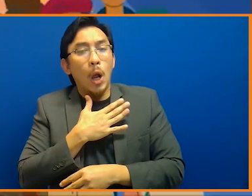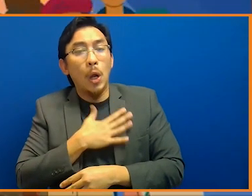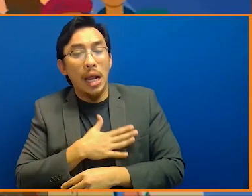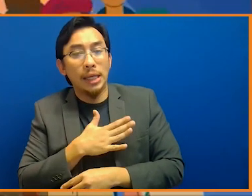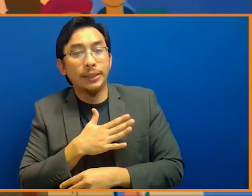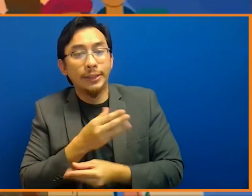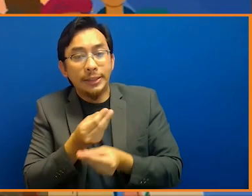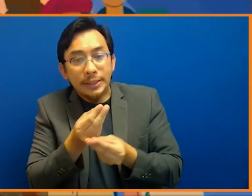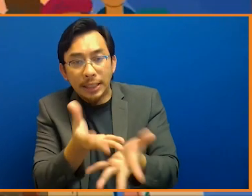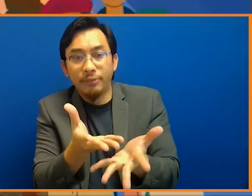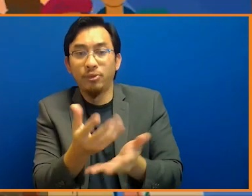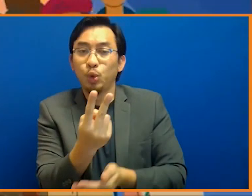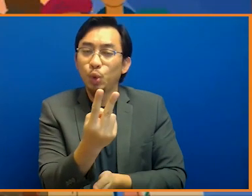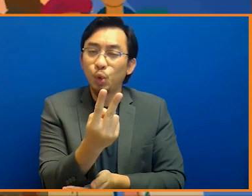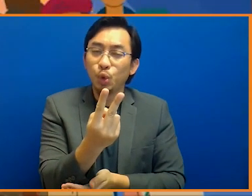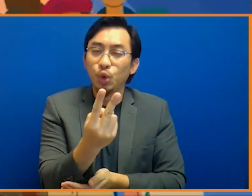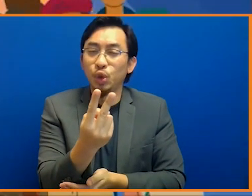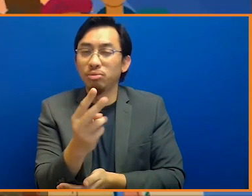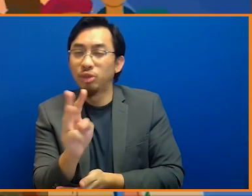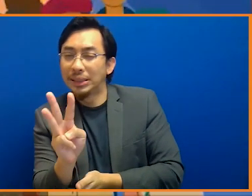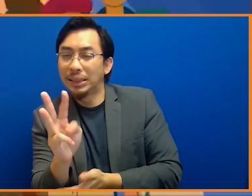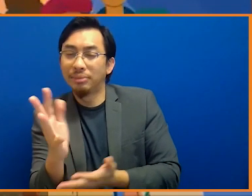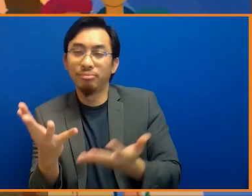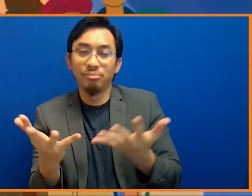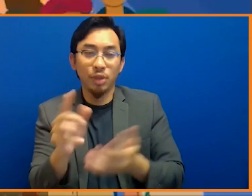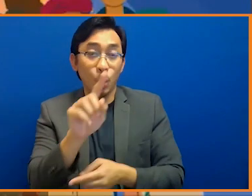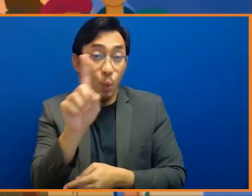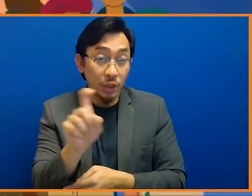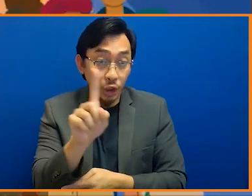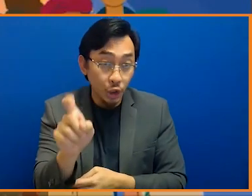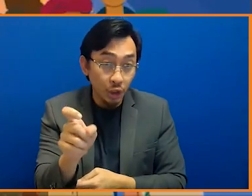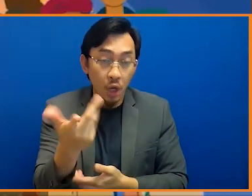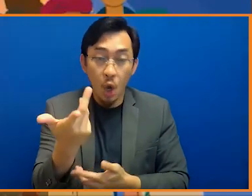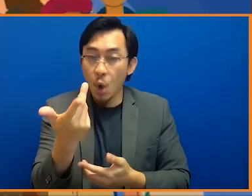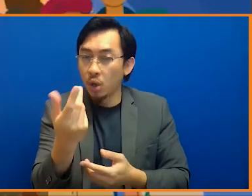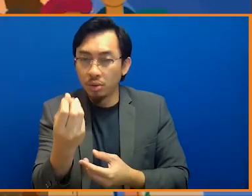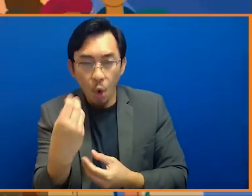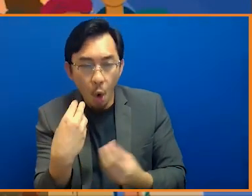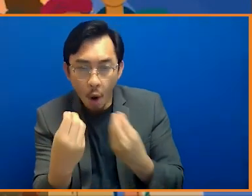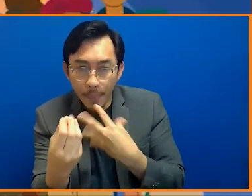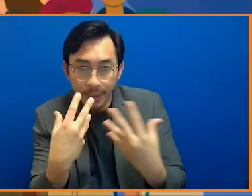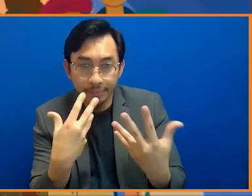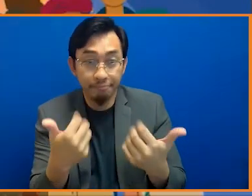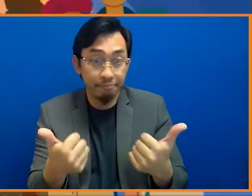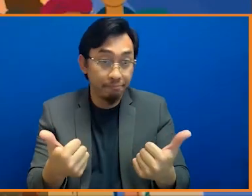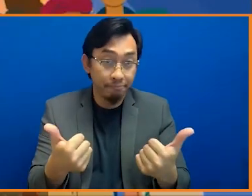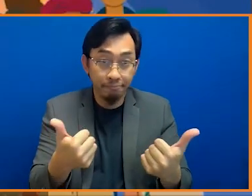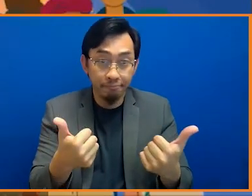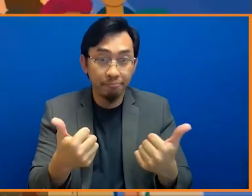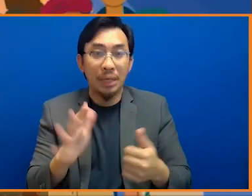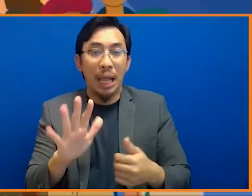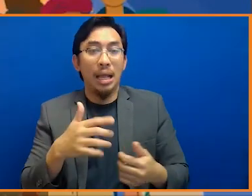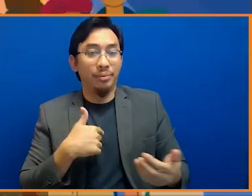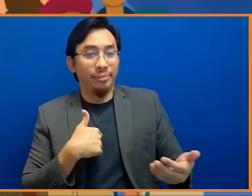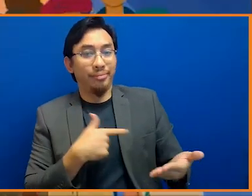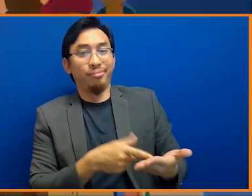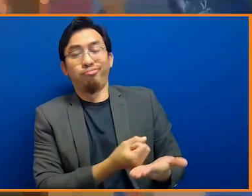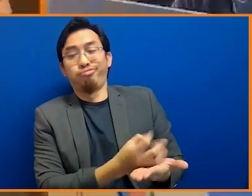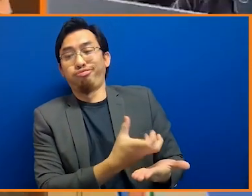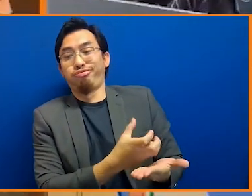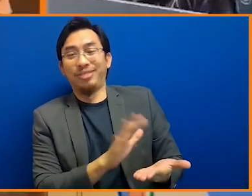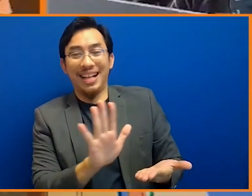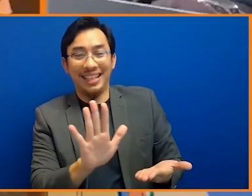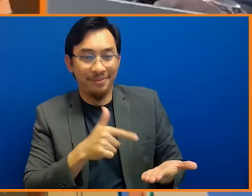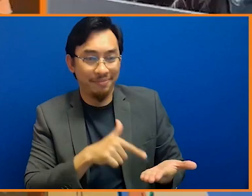like to have two or three questions, if any, or any comments from. Sorry, exactly that set my alarm